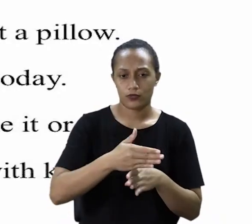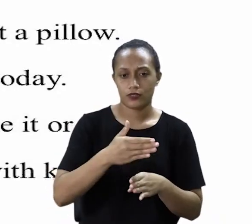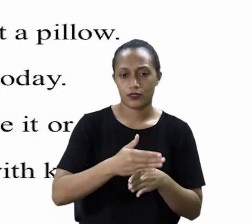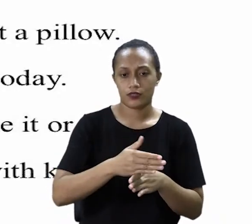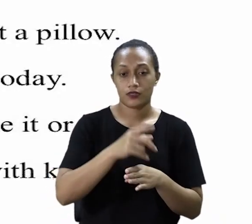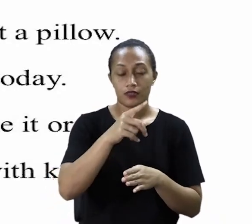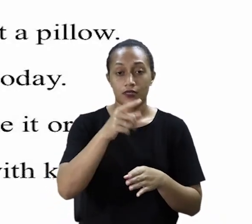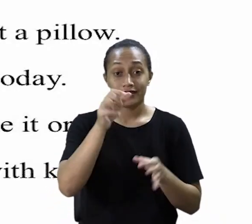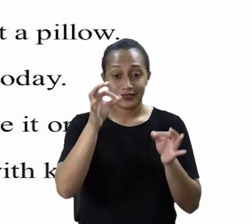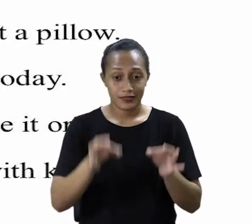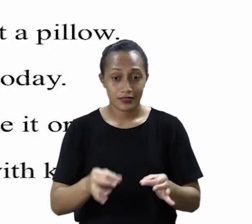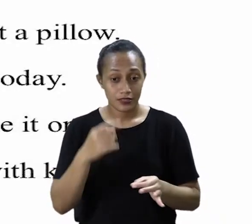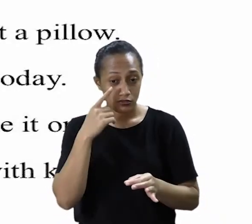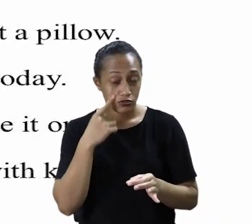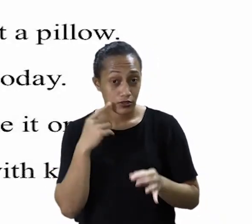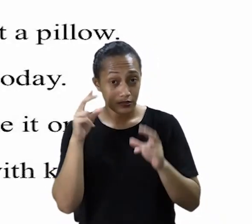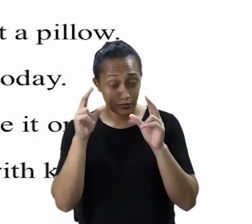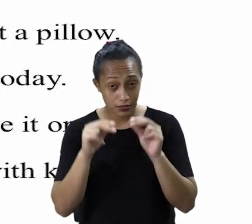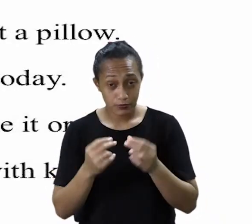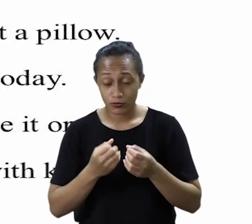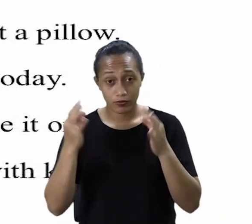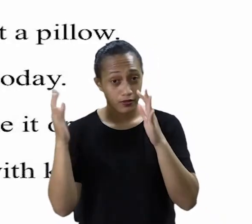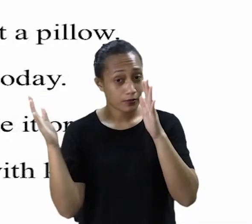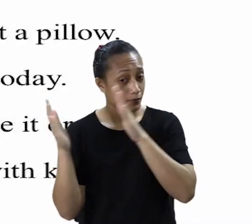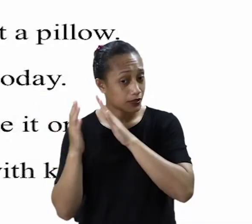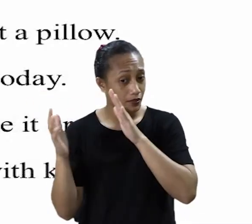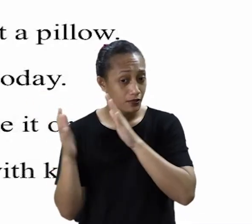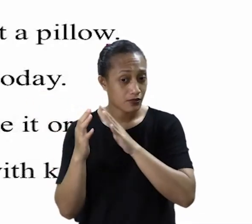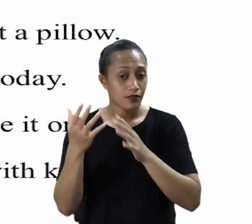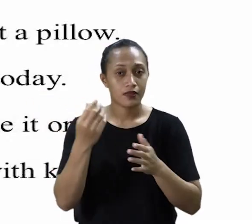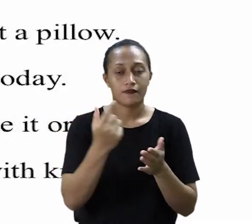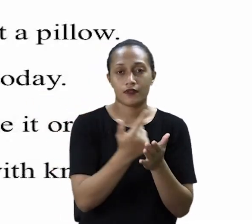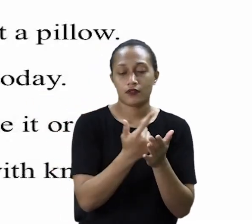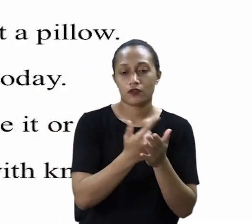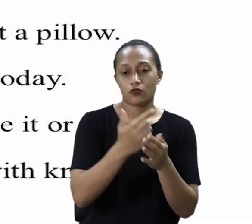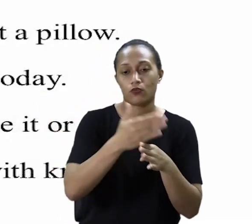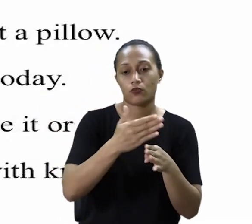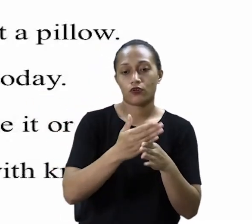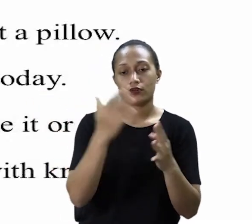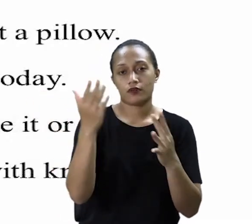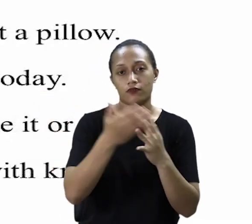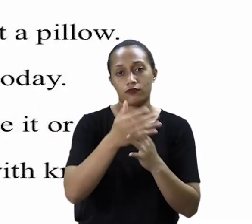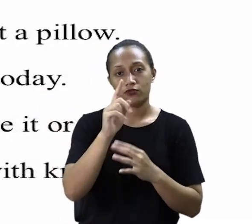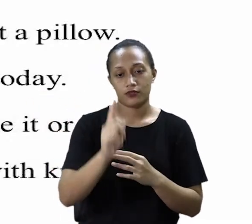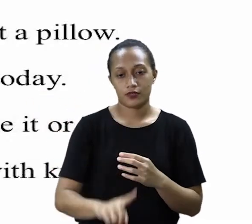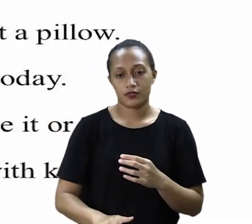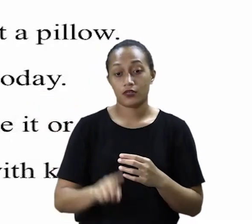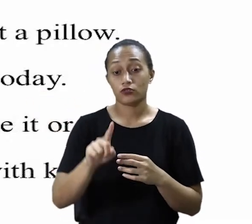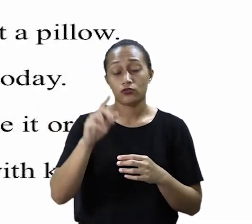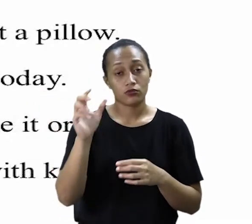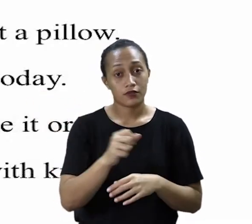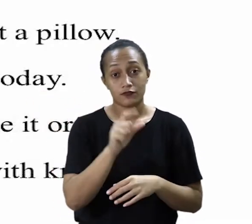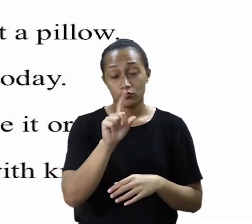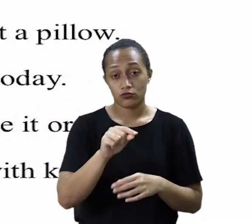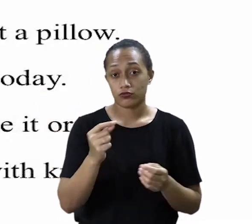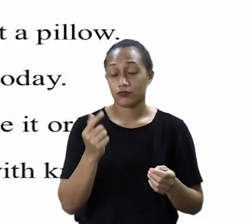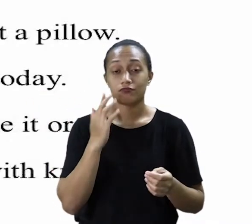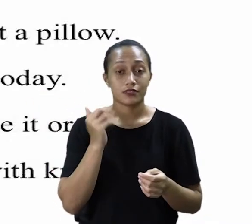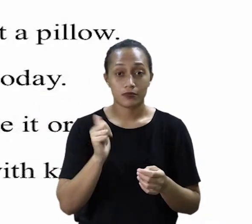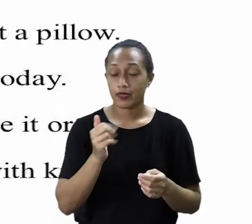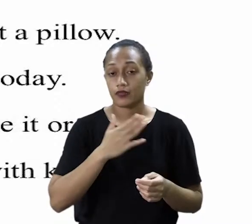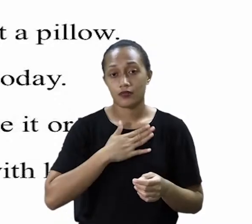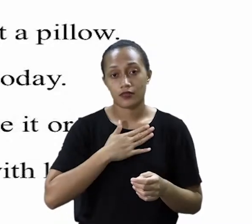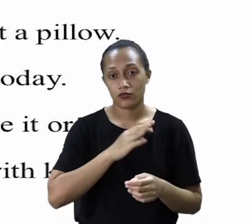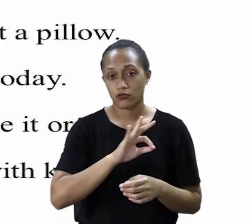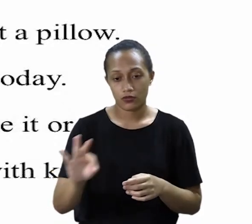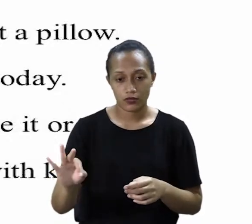worker. Tom decided to try sleeping without a pillow. I have a lot of work to get through today. You'll have to do it whether you like